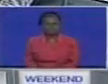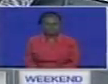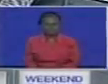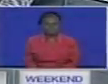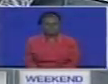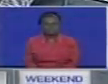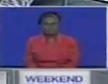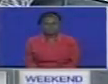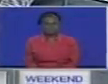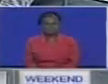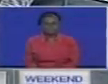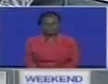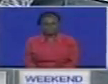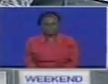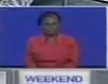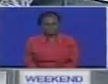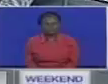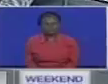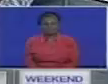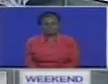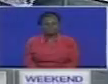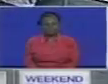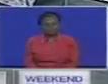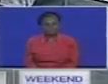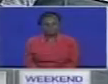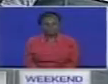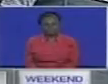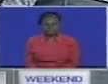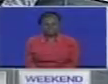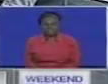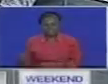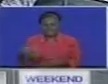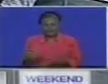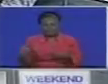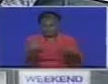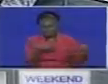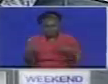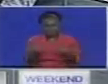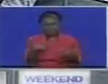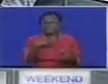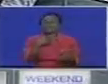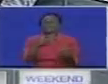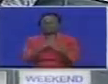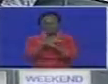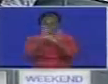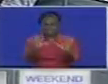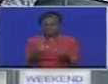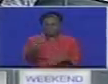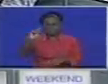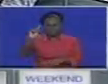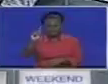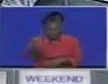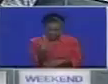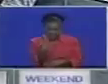being vibrant means rigging your candidates, I know that you're really this is vibrant. I need to make a point. Yes, I need to make a point. First and foremost,